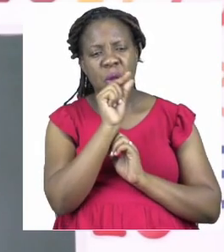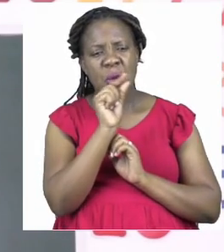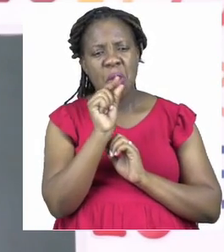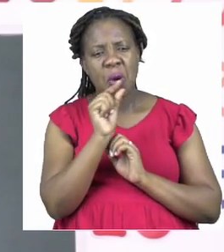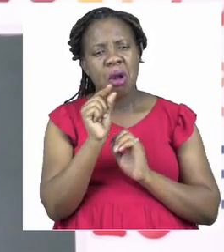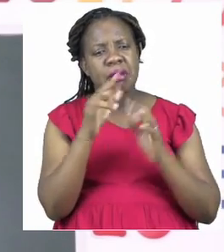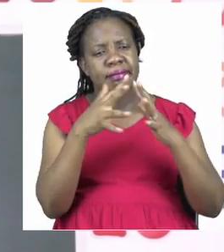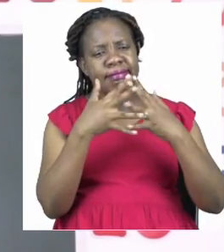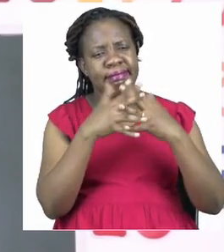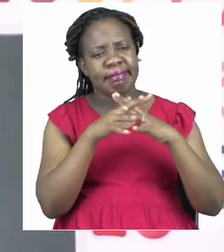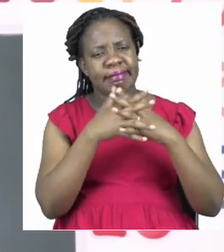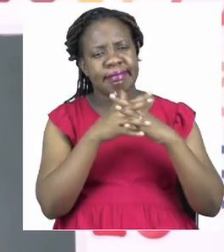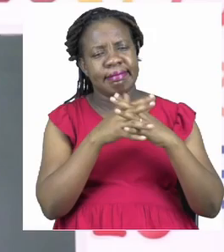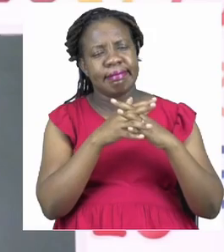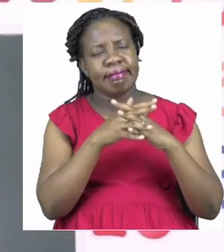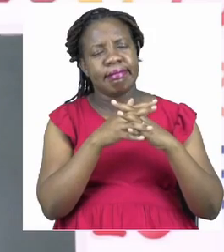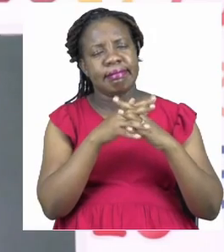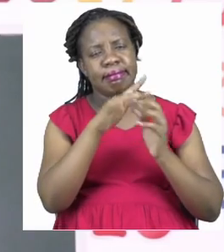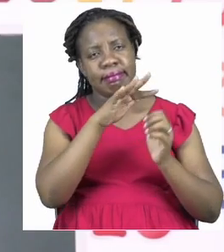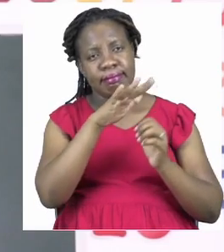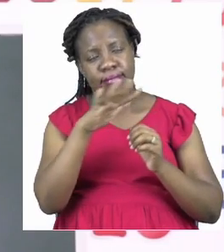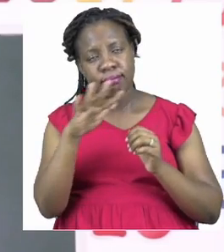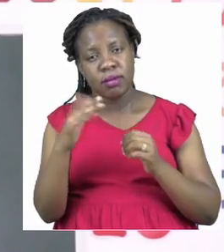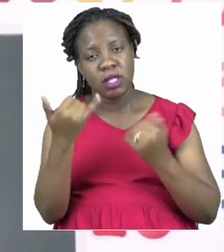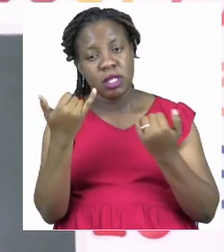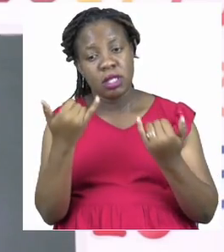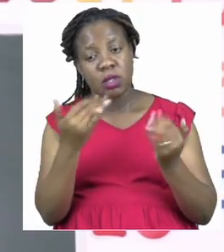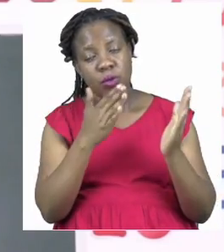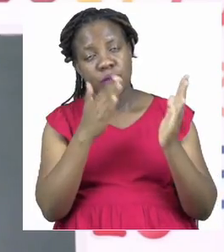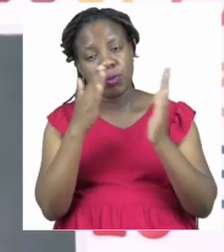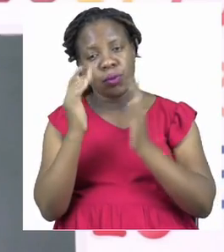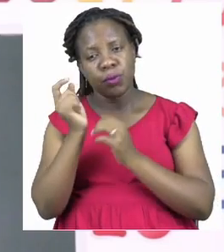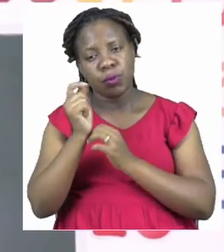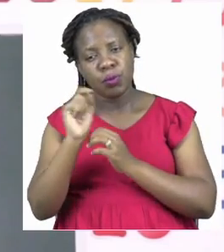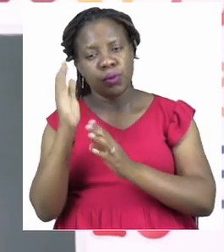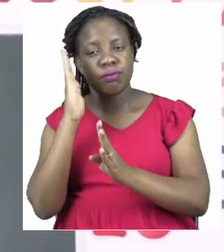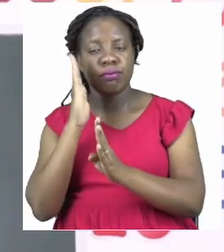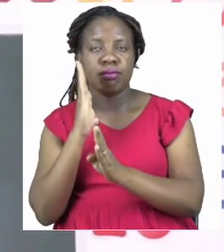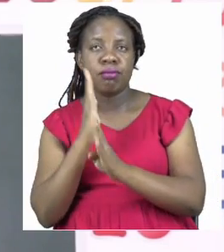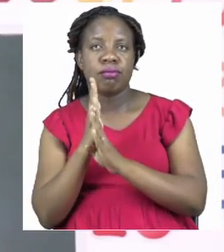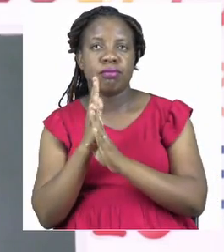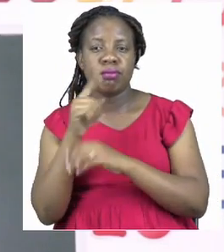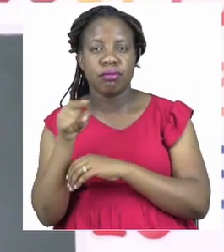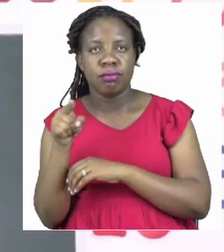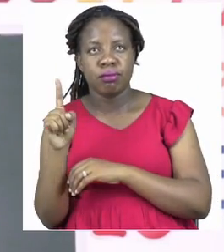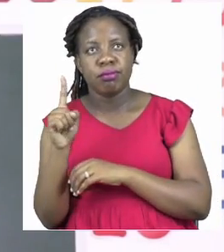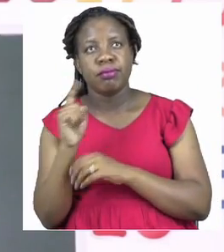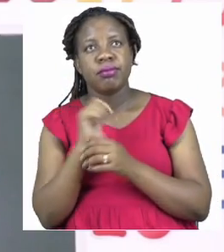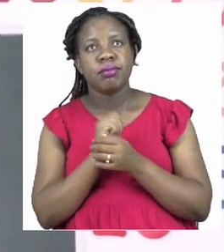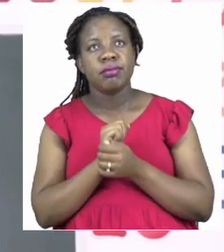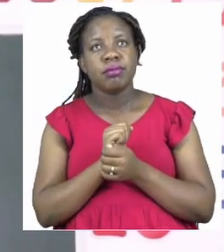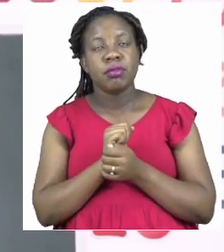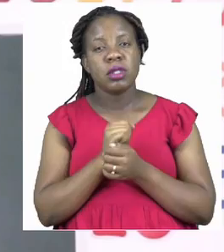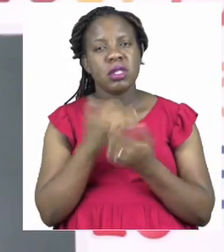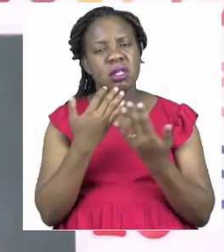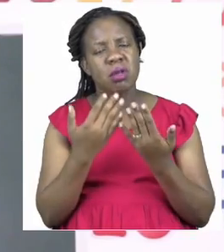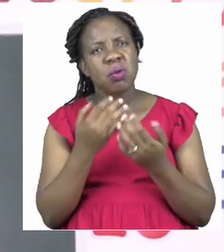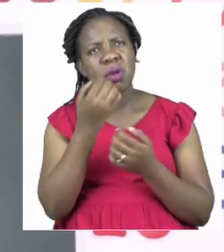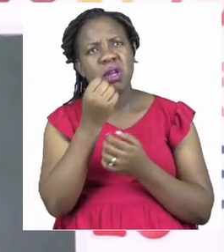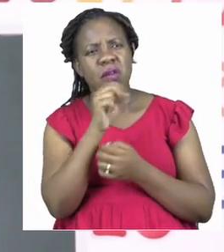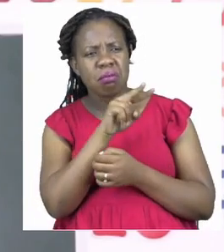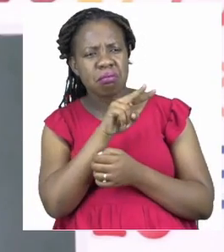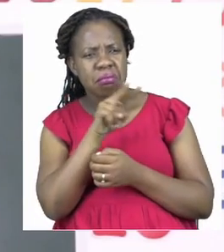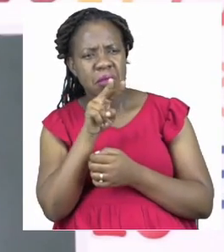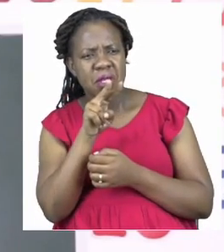but what gives us a clue is the capital letter to help us with the word. So when you take the